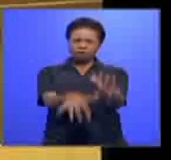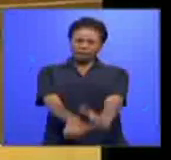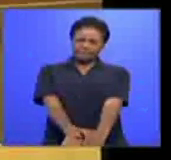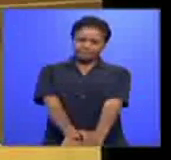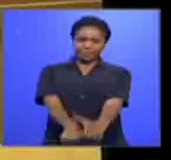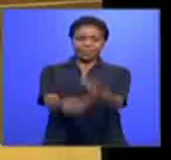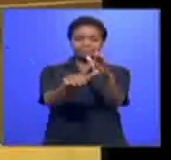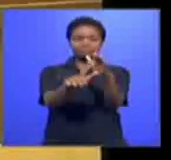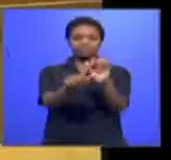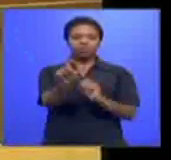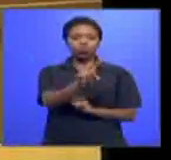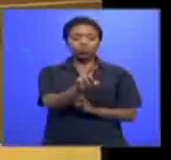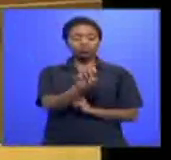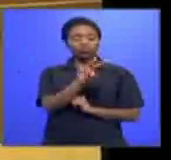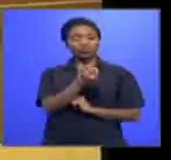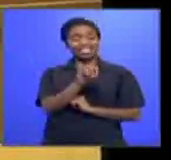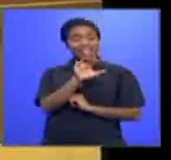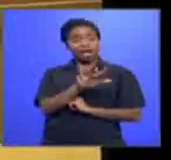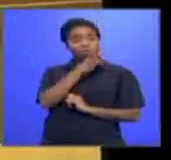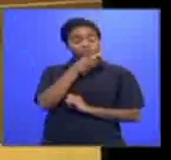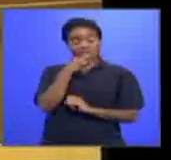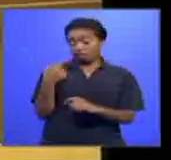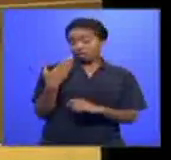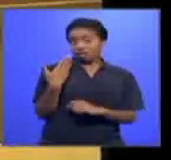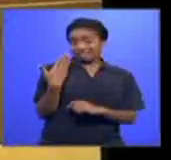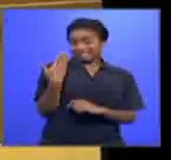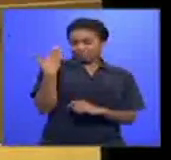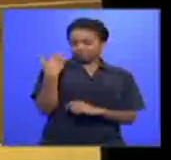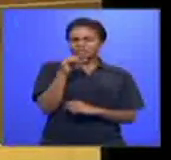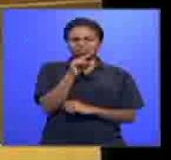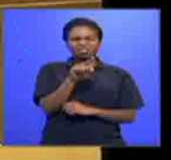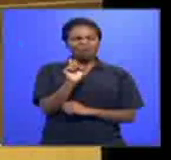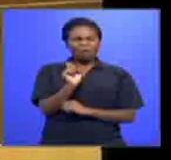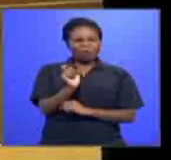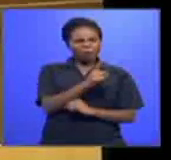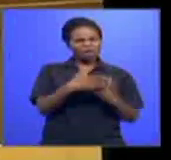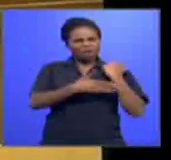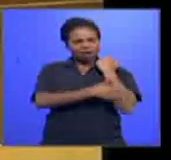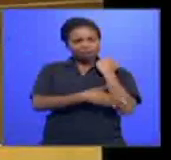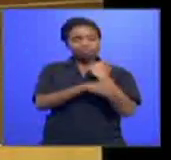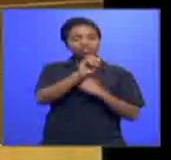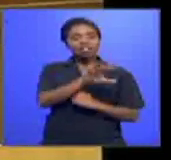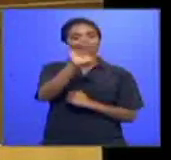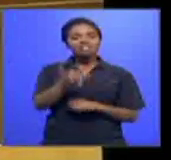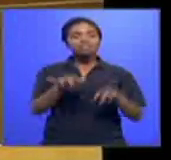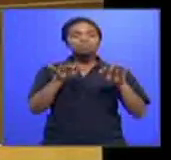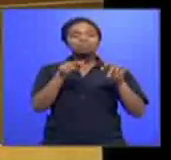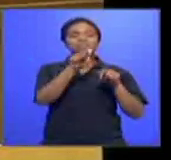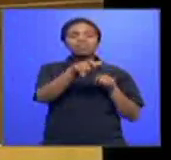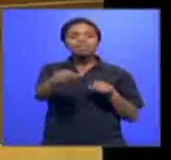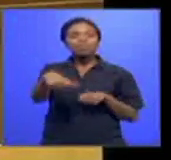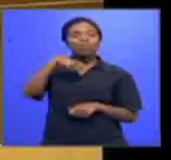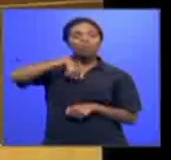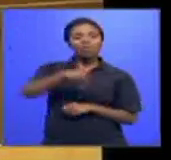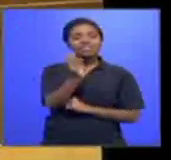in 2009. We want to see everyone in the country realizing